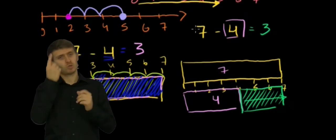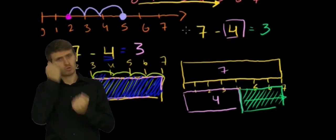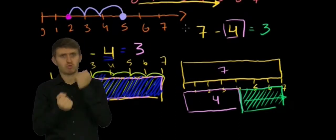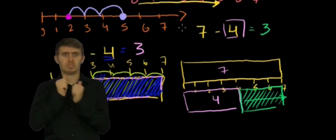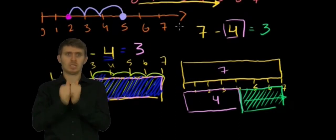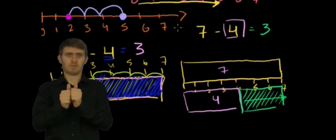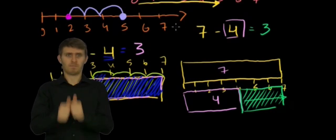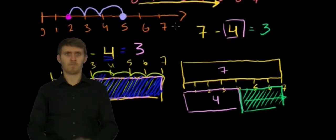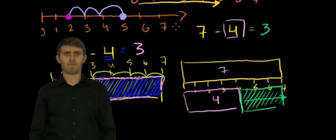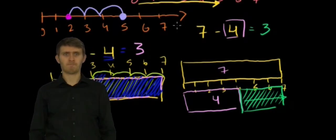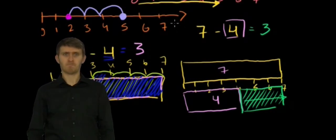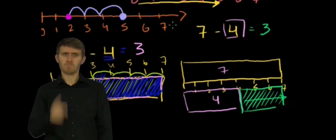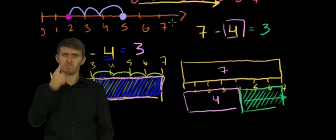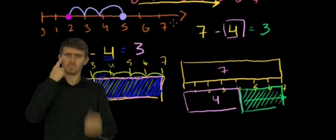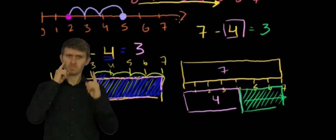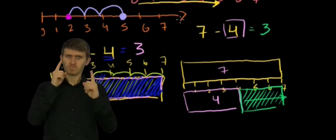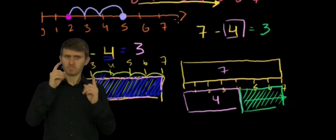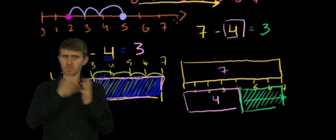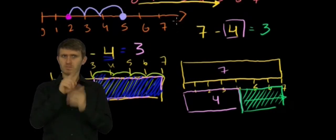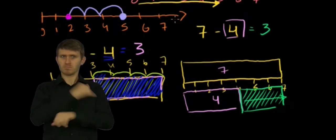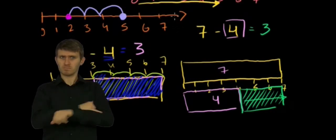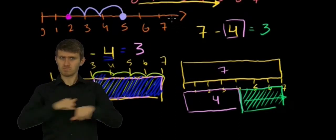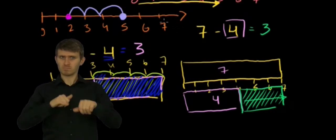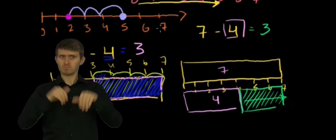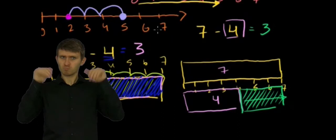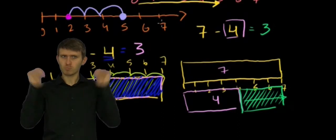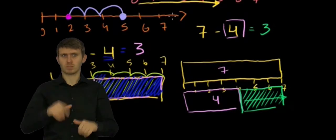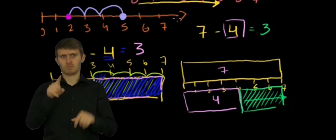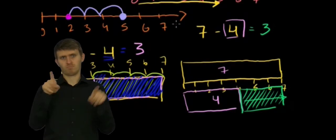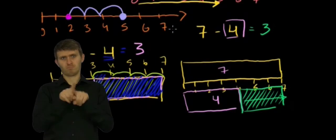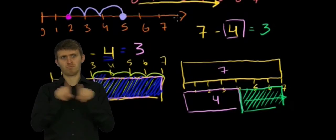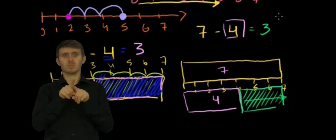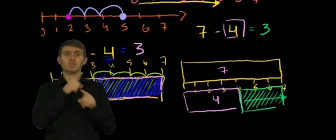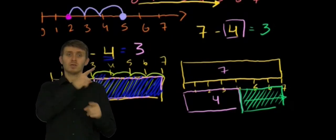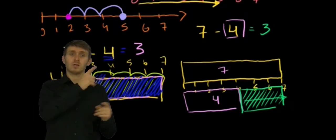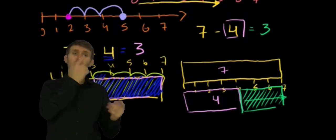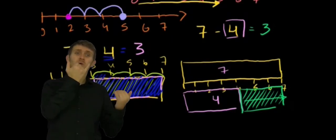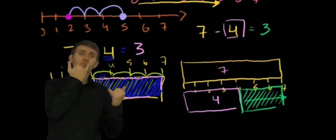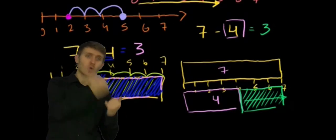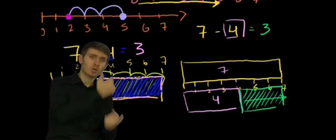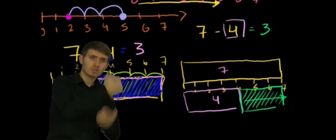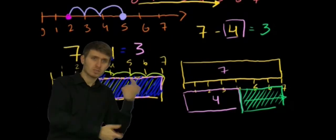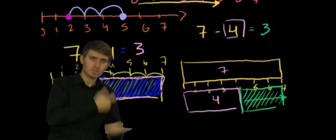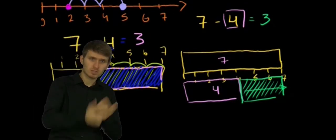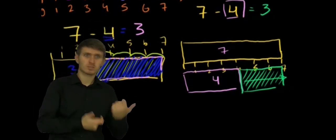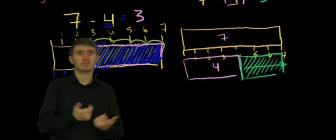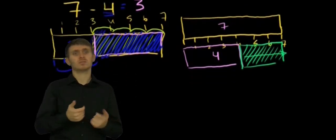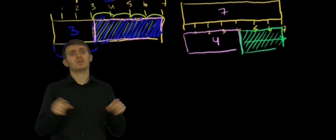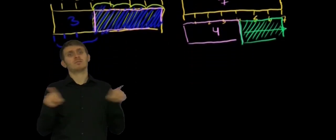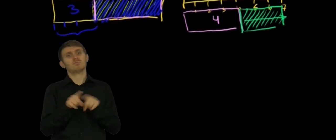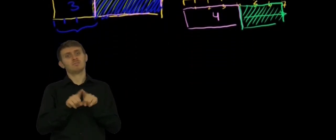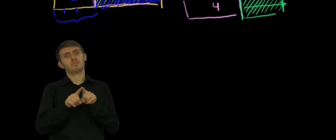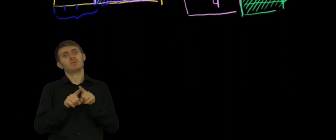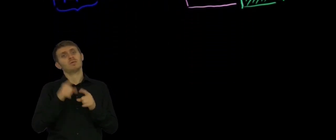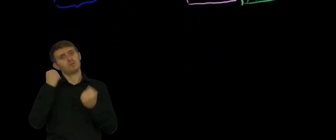video is start tackling slightly larger problems, but you'll see that it really the number line applies just equally as well as to kind of the